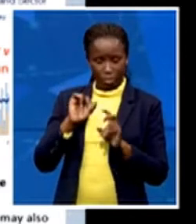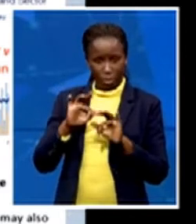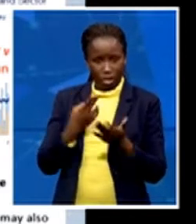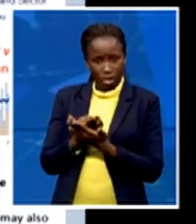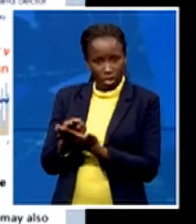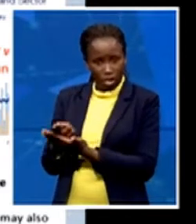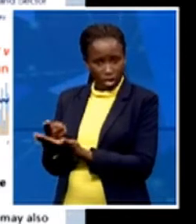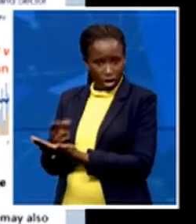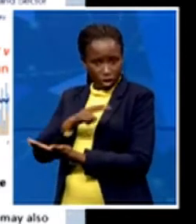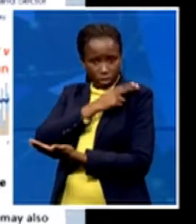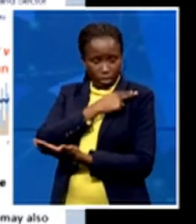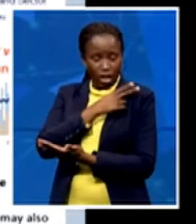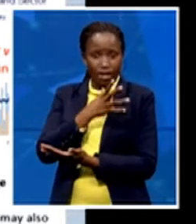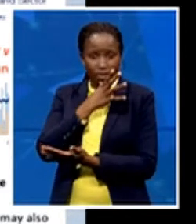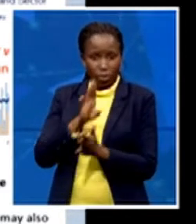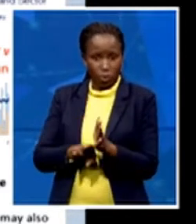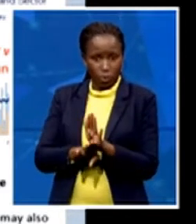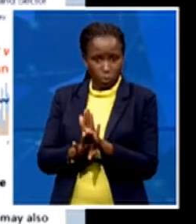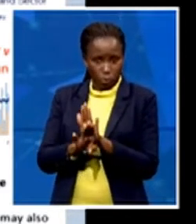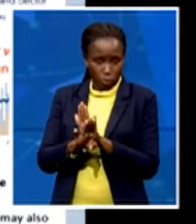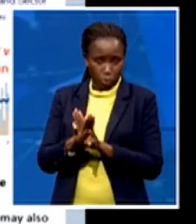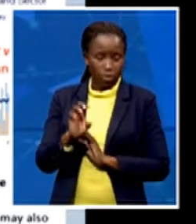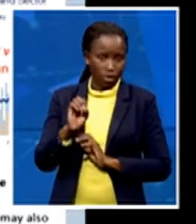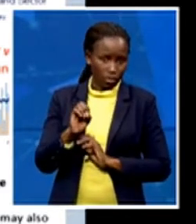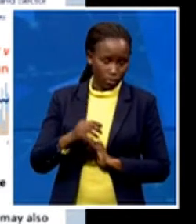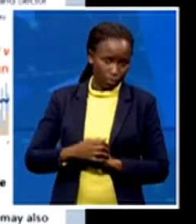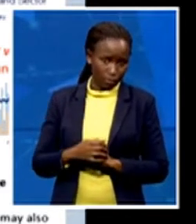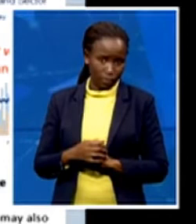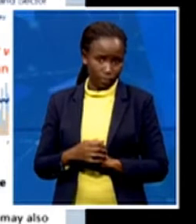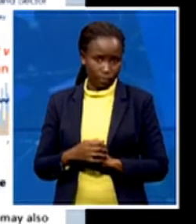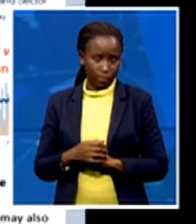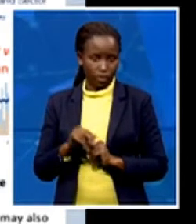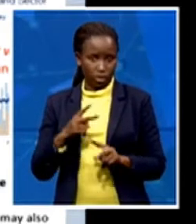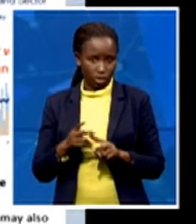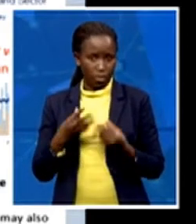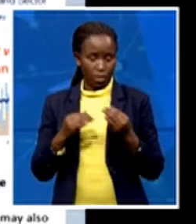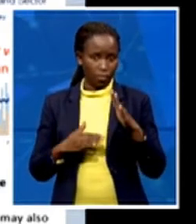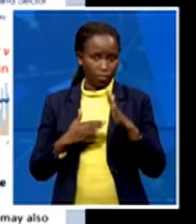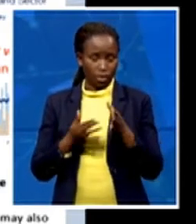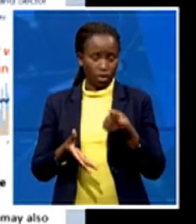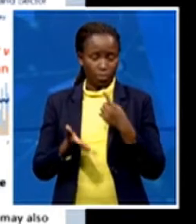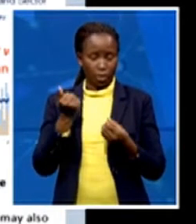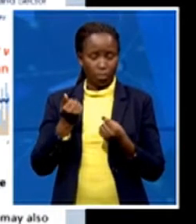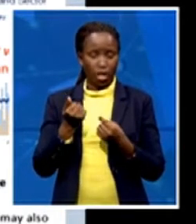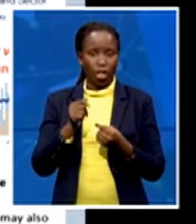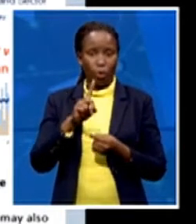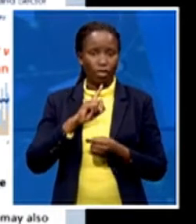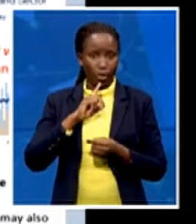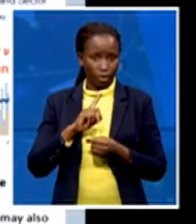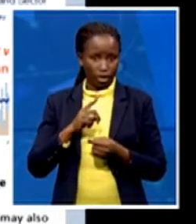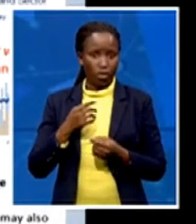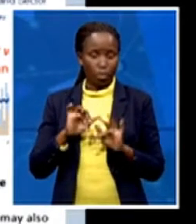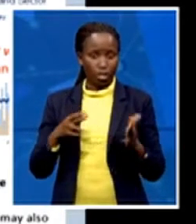And as the Premier said, we've breached 1,000 hospitalizations for COVID yesterday. And on the right-hand side, the